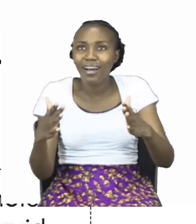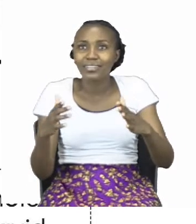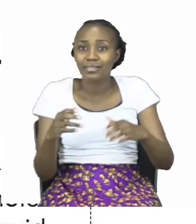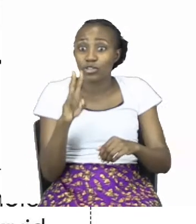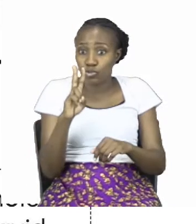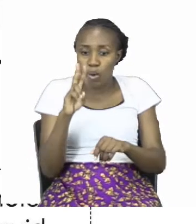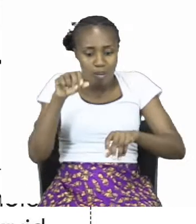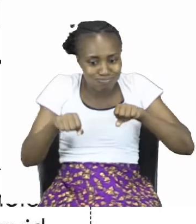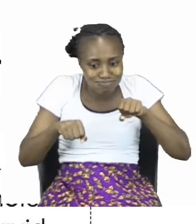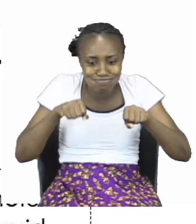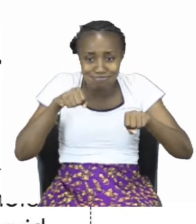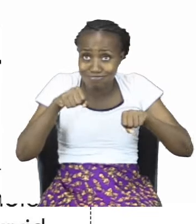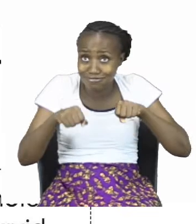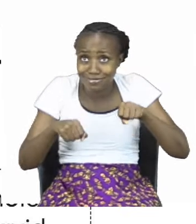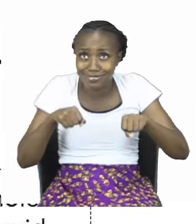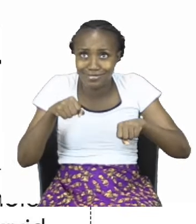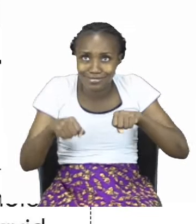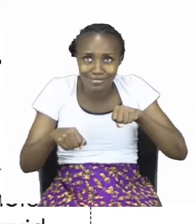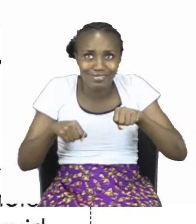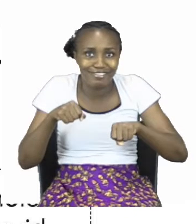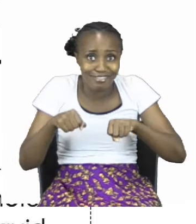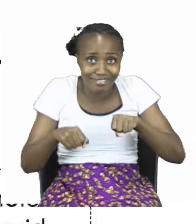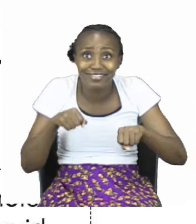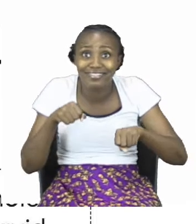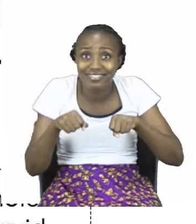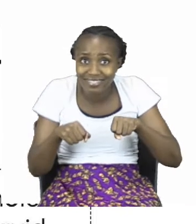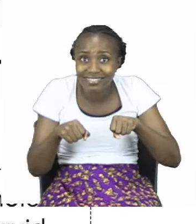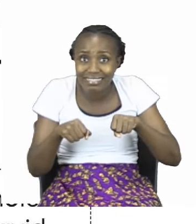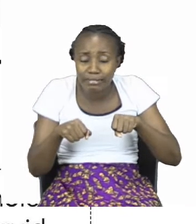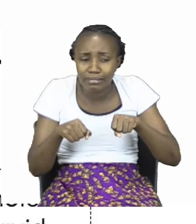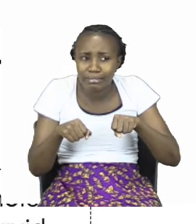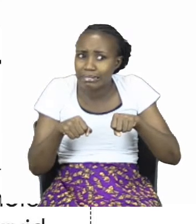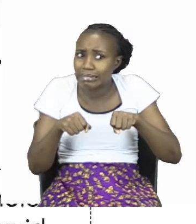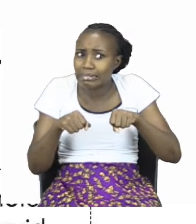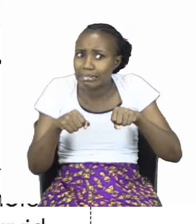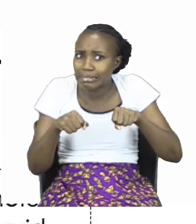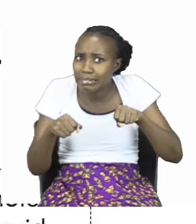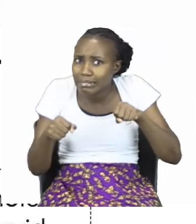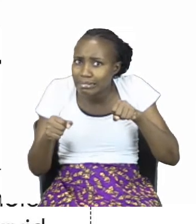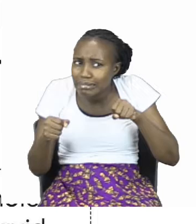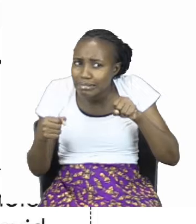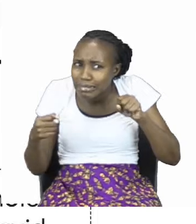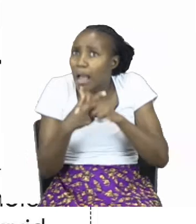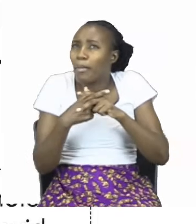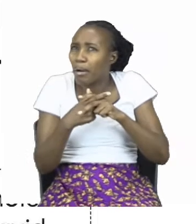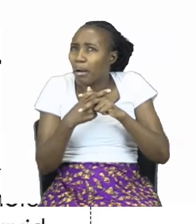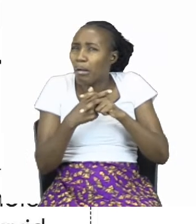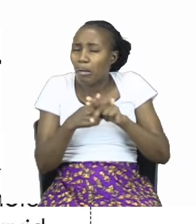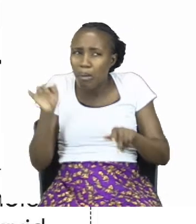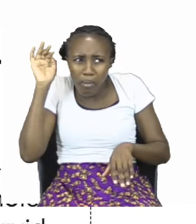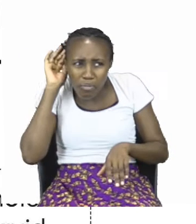"Go!" The boys began to pedal. Suddenly, Jack heard a noise.